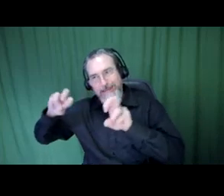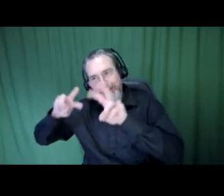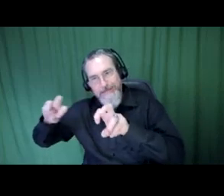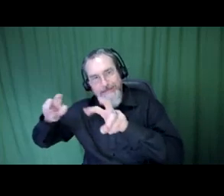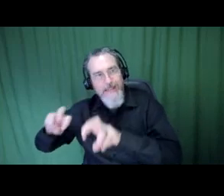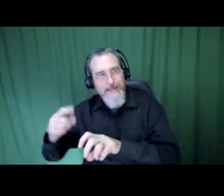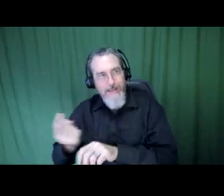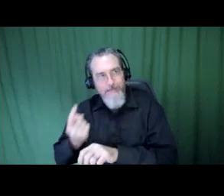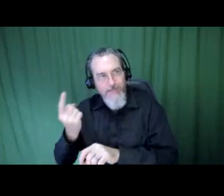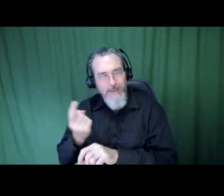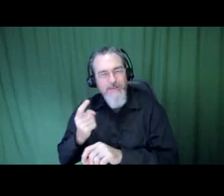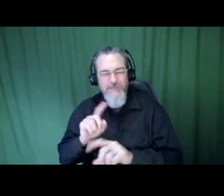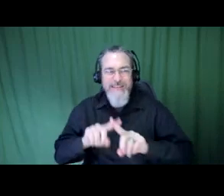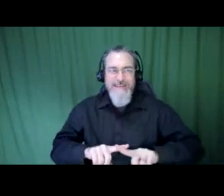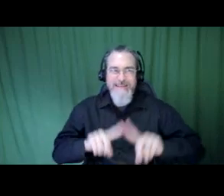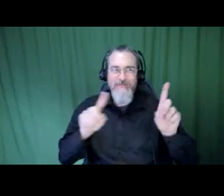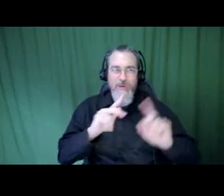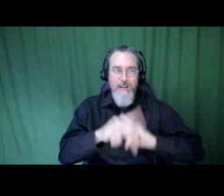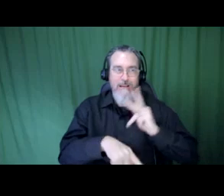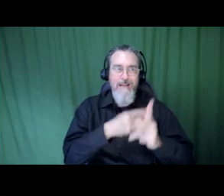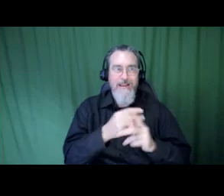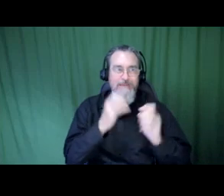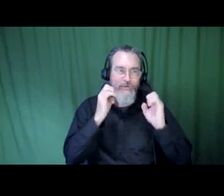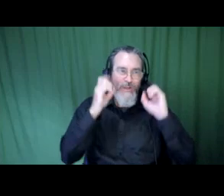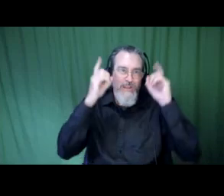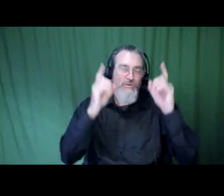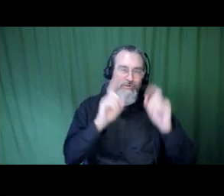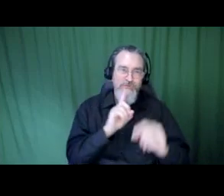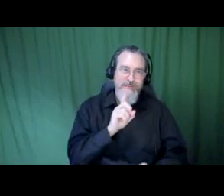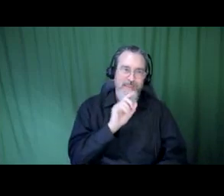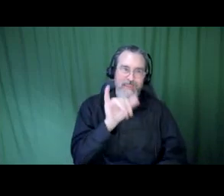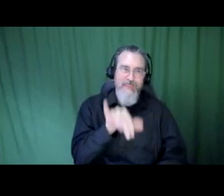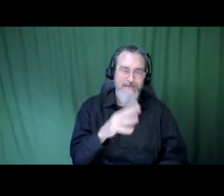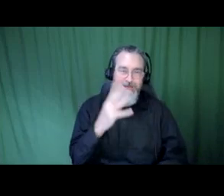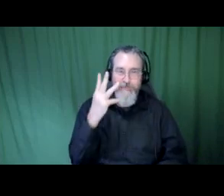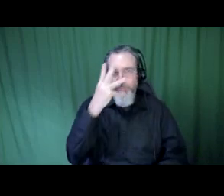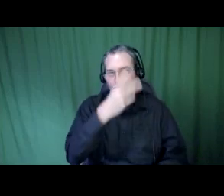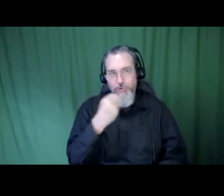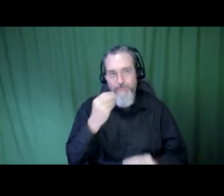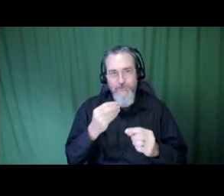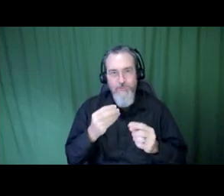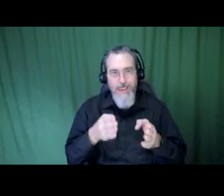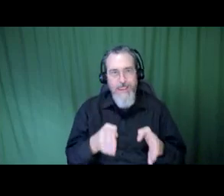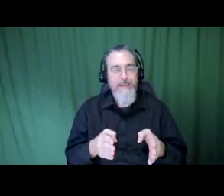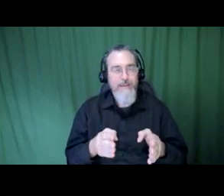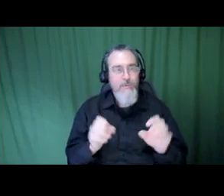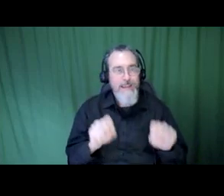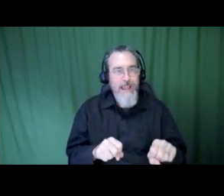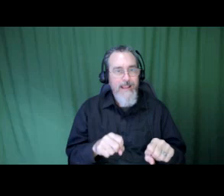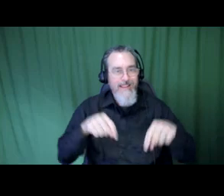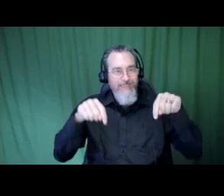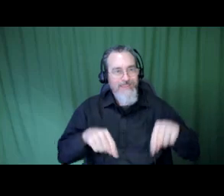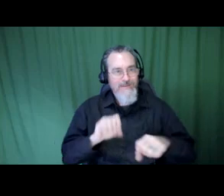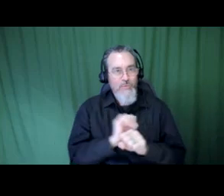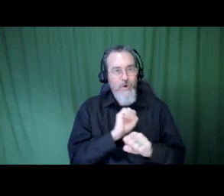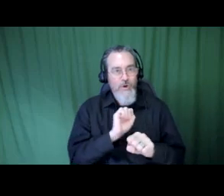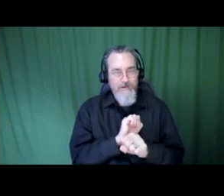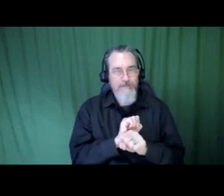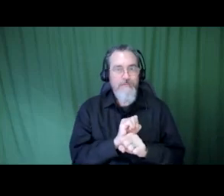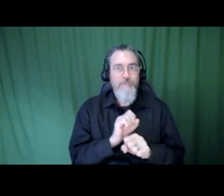think that's the beautiful part about doing this work with tribal communities, is because we're bringing a whole additional set of